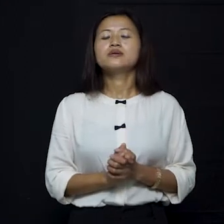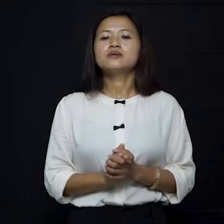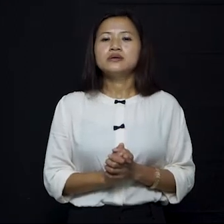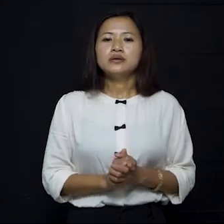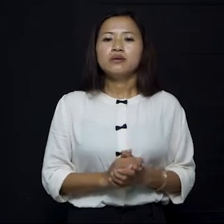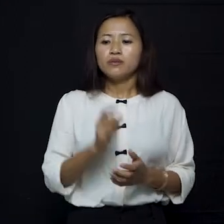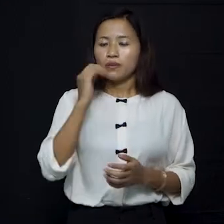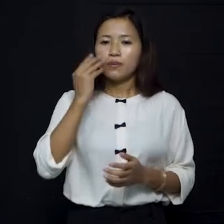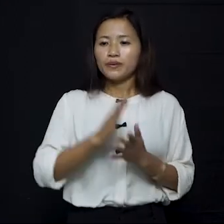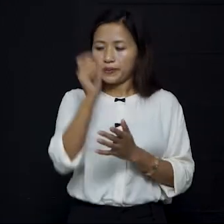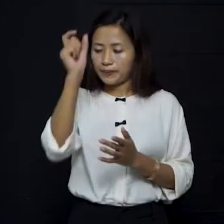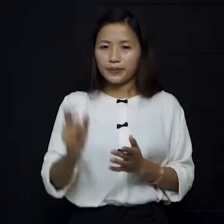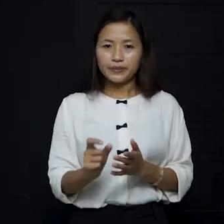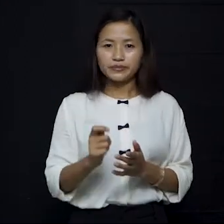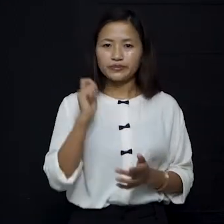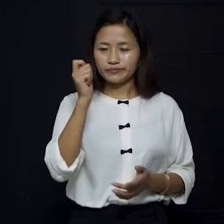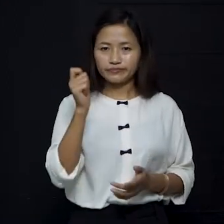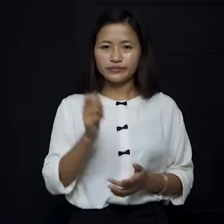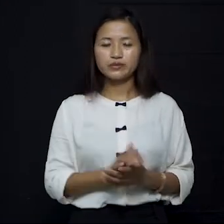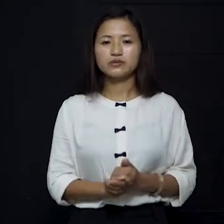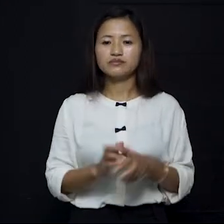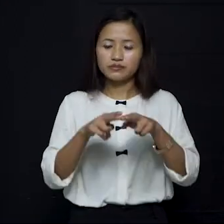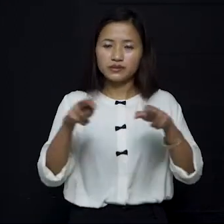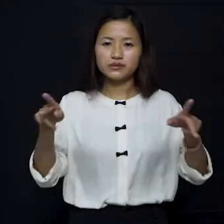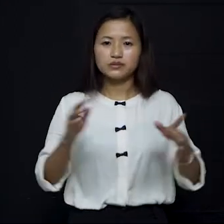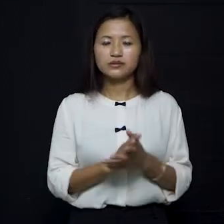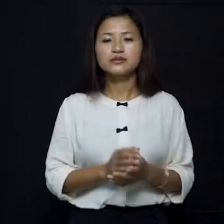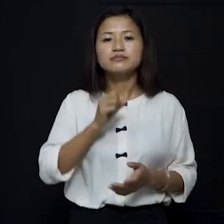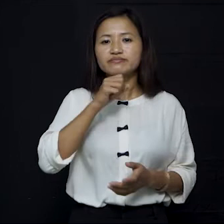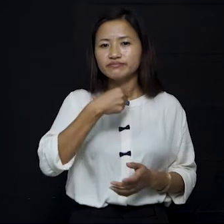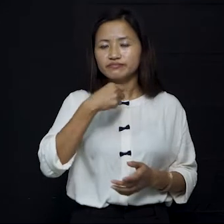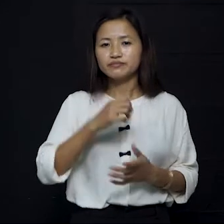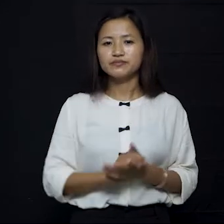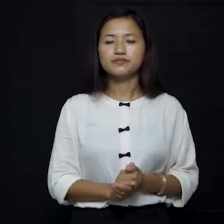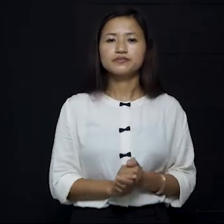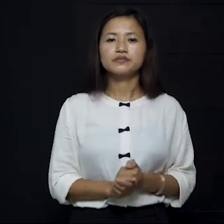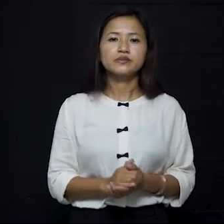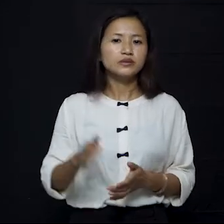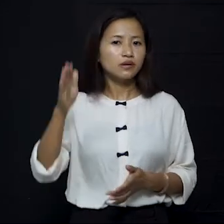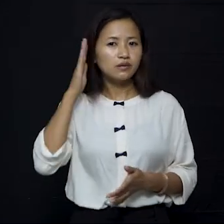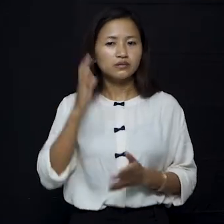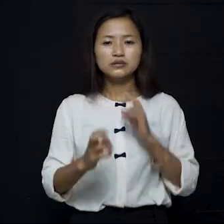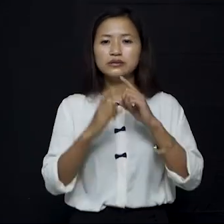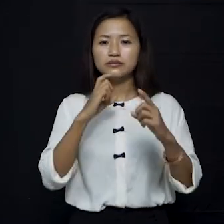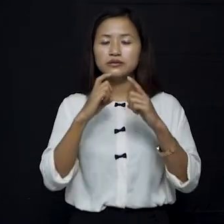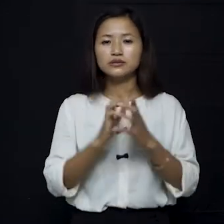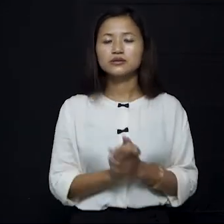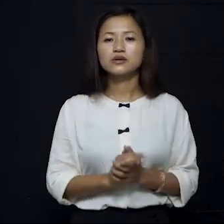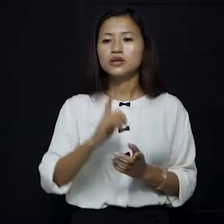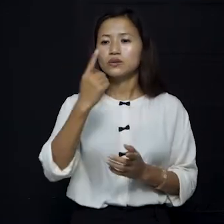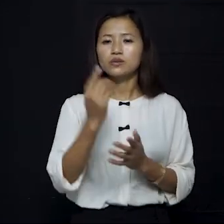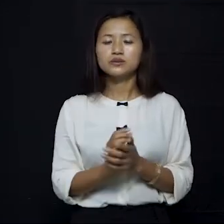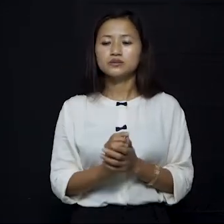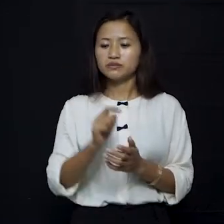a person is already working, that means they have the difference in their ages, okay. You might have heard this conversation at one point